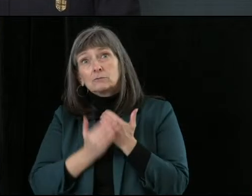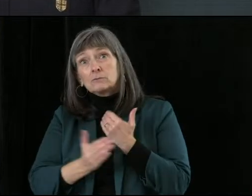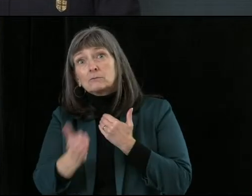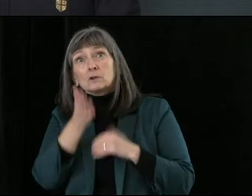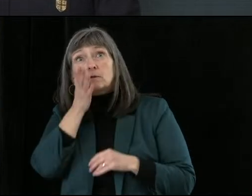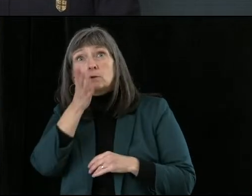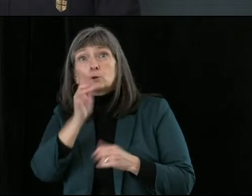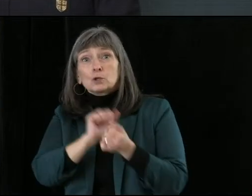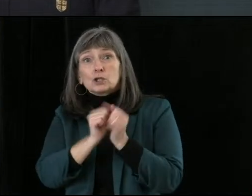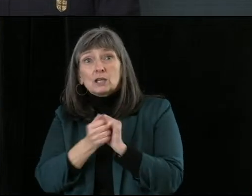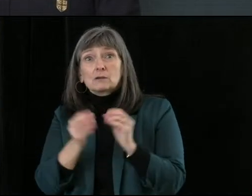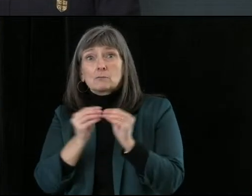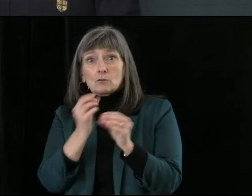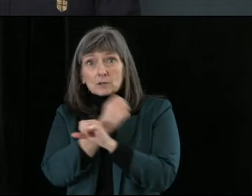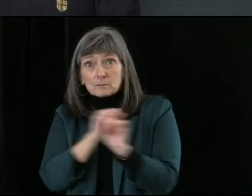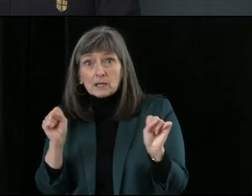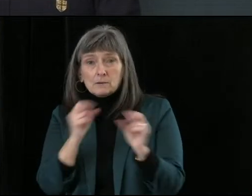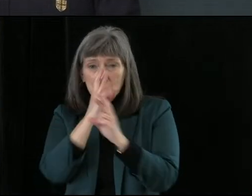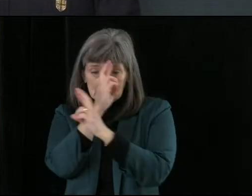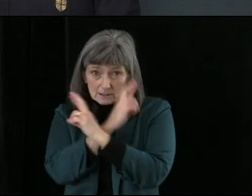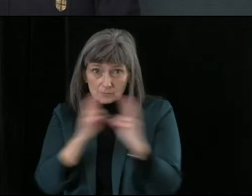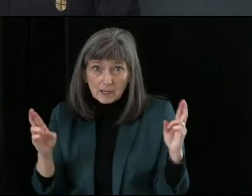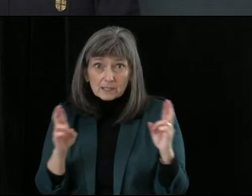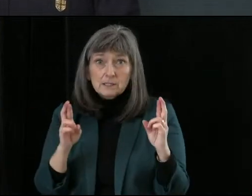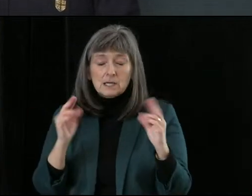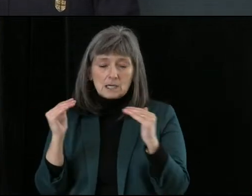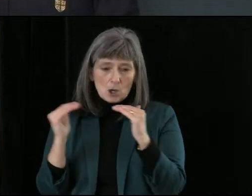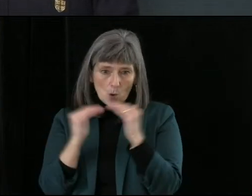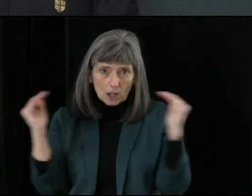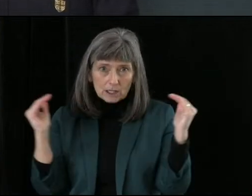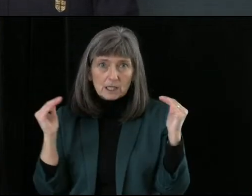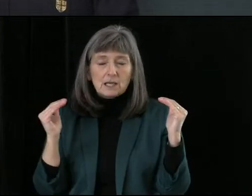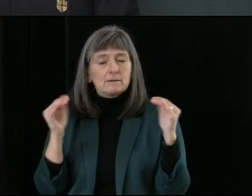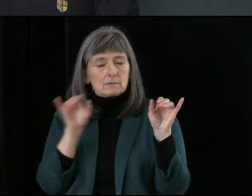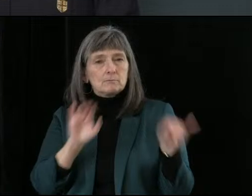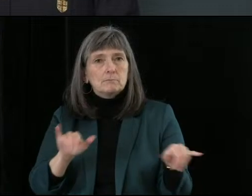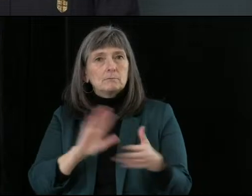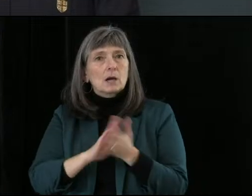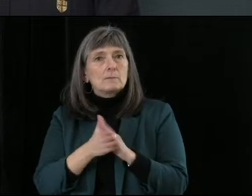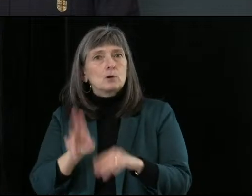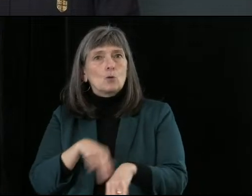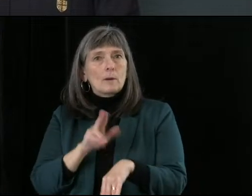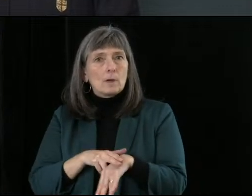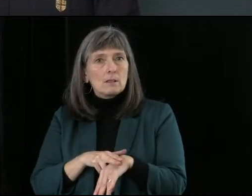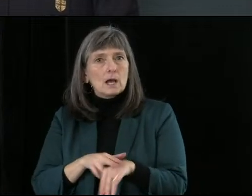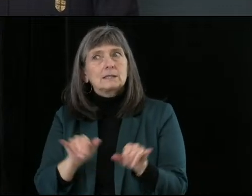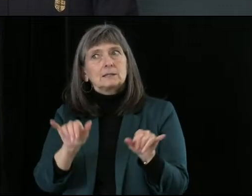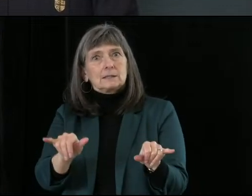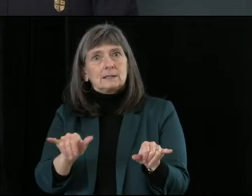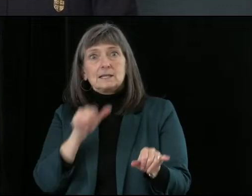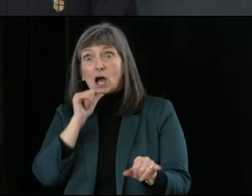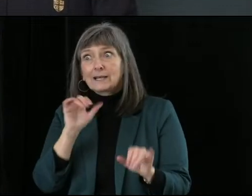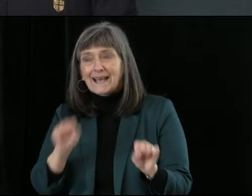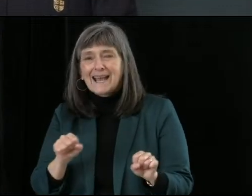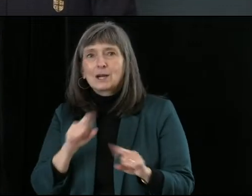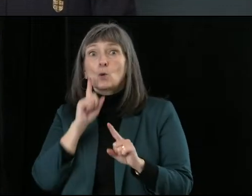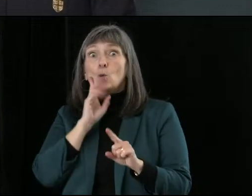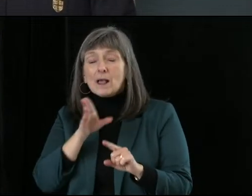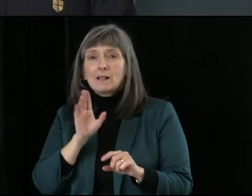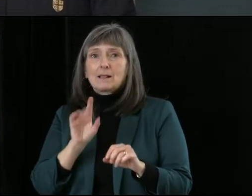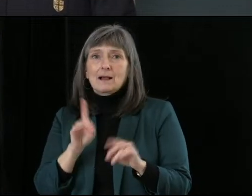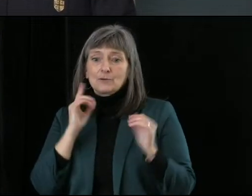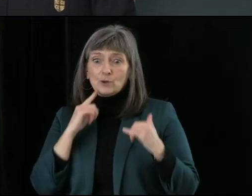where safety, respect, and equality can be the norm, are the norm, not can be the norm, are the